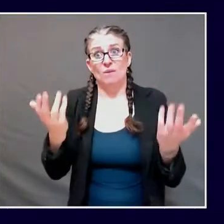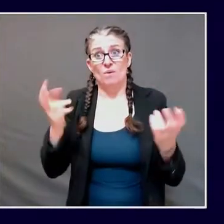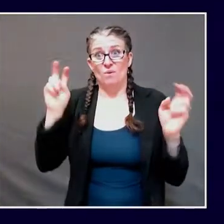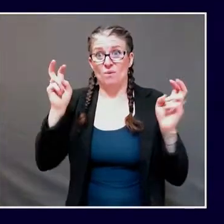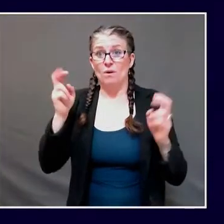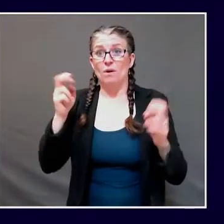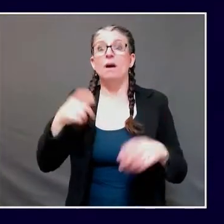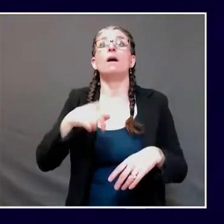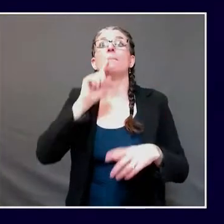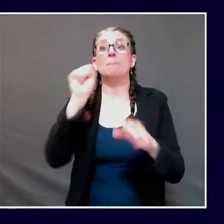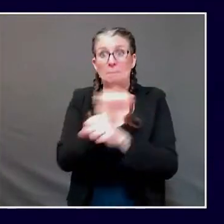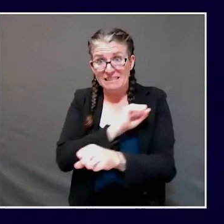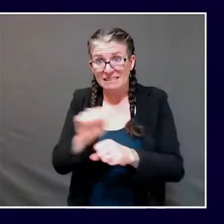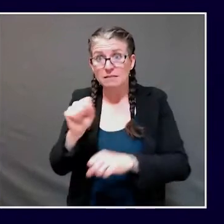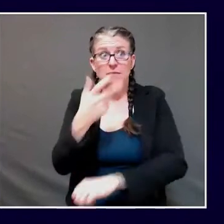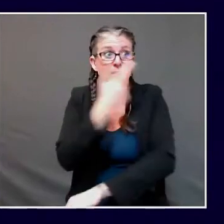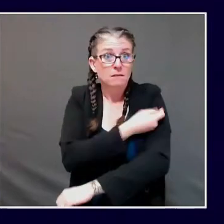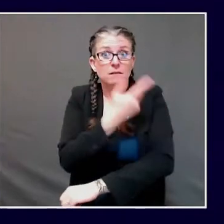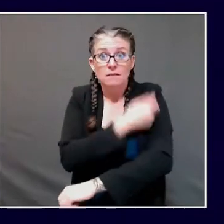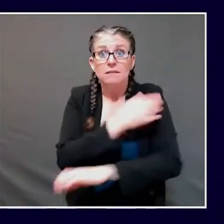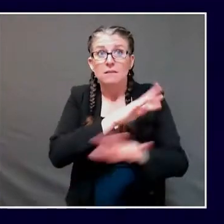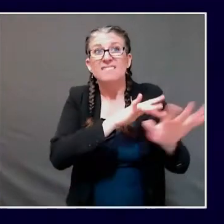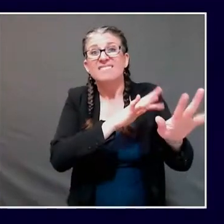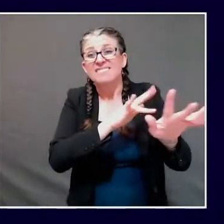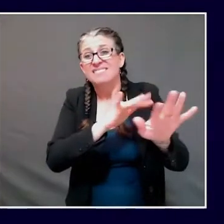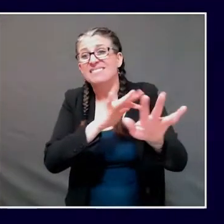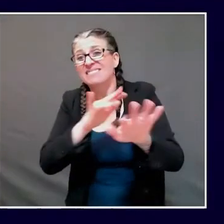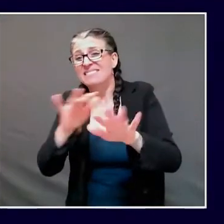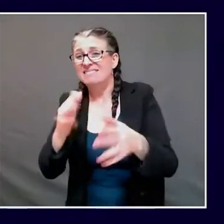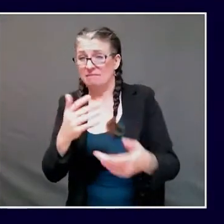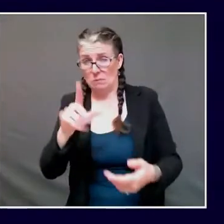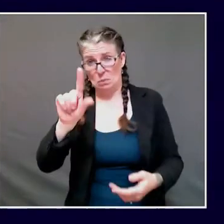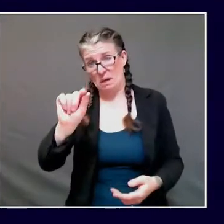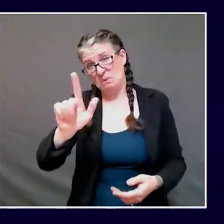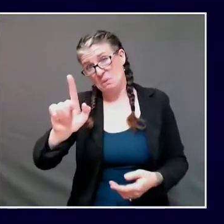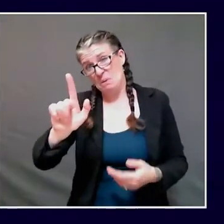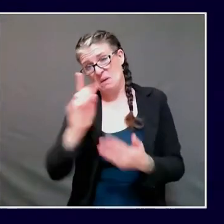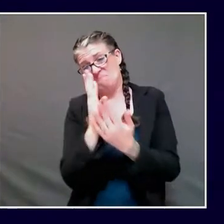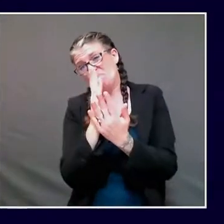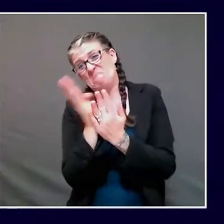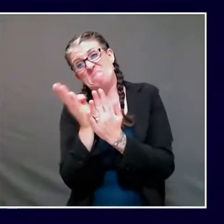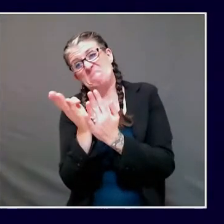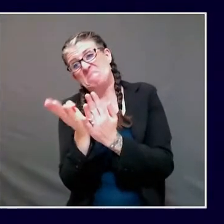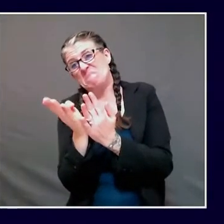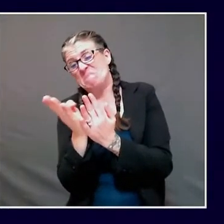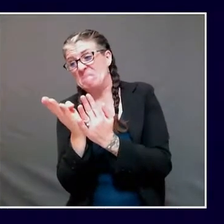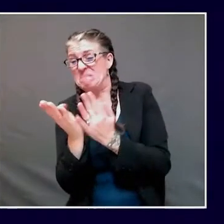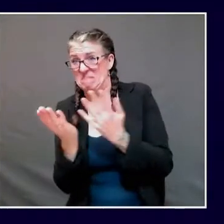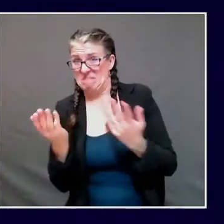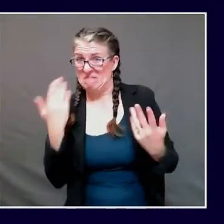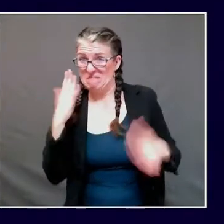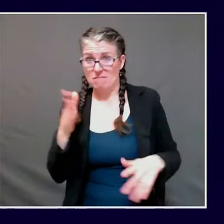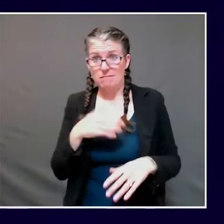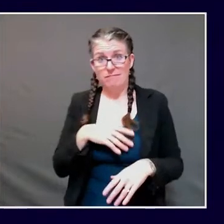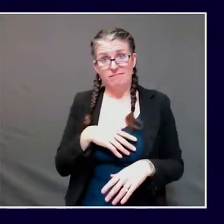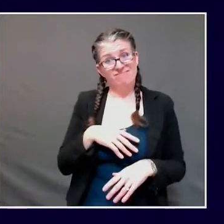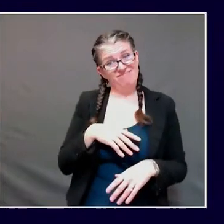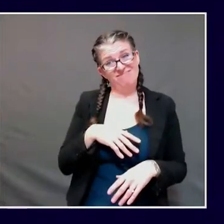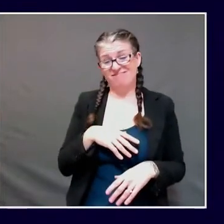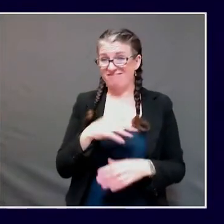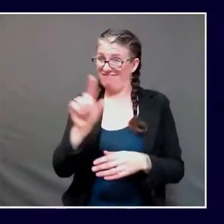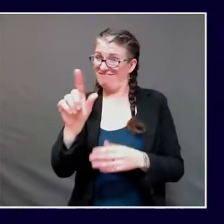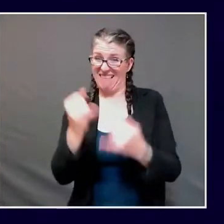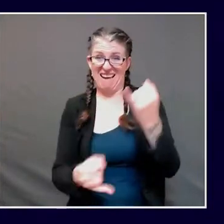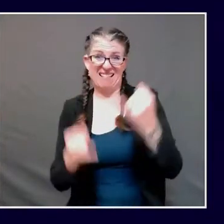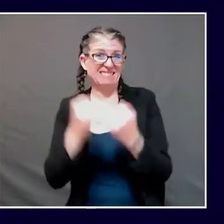year. Quote, 2,000 to 3,000 deaths a day times a couple of months, and you're approaching a real stunning number